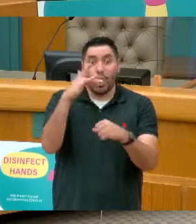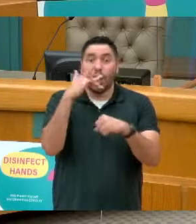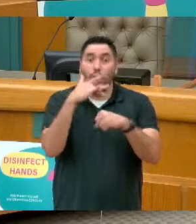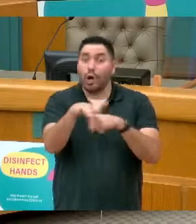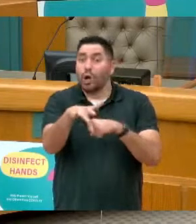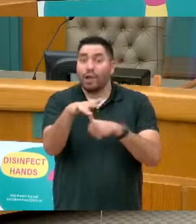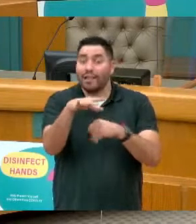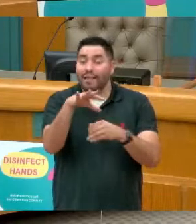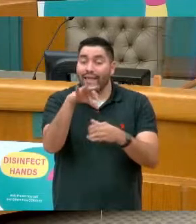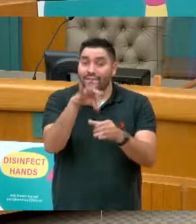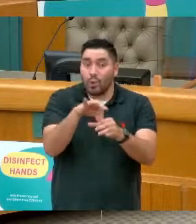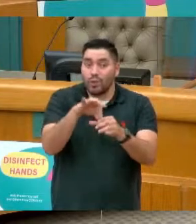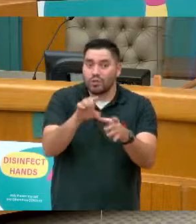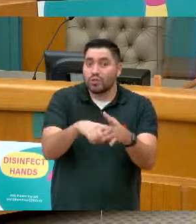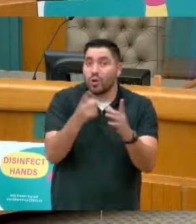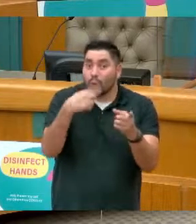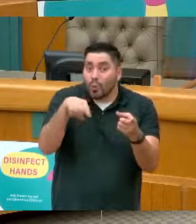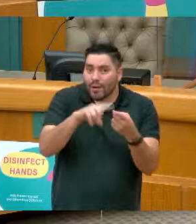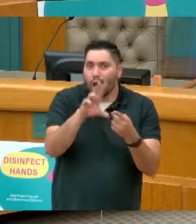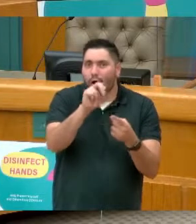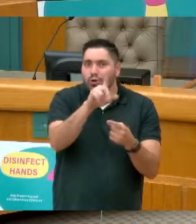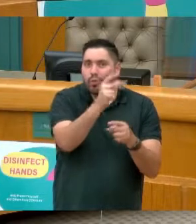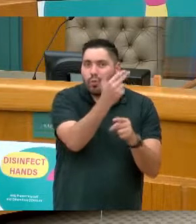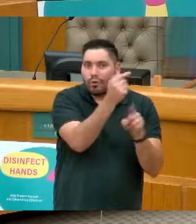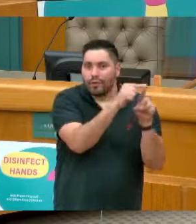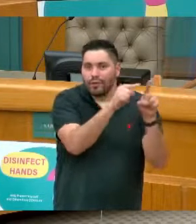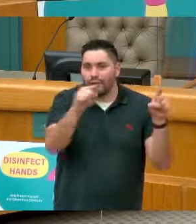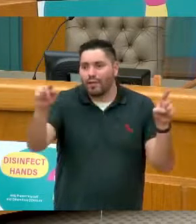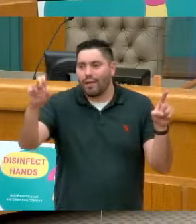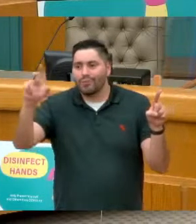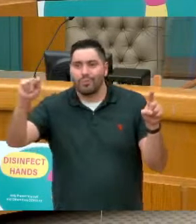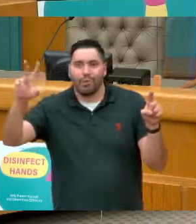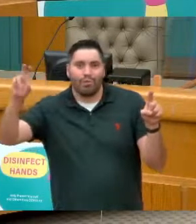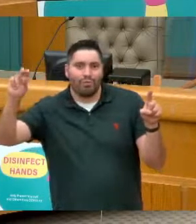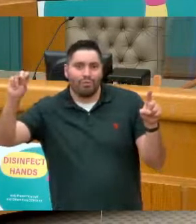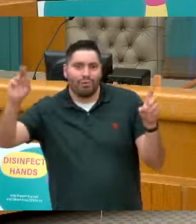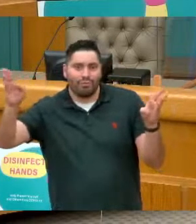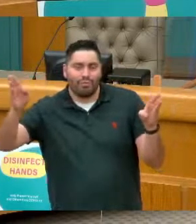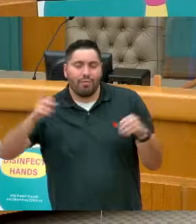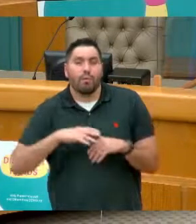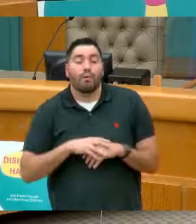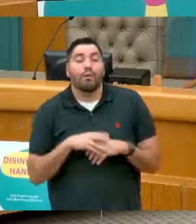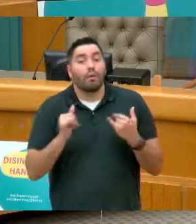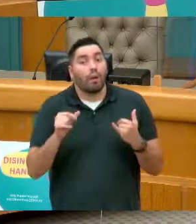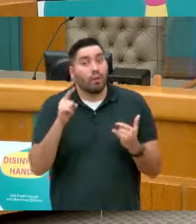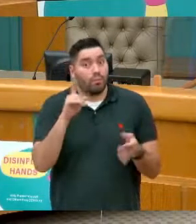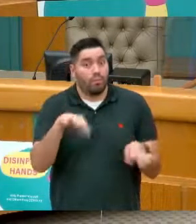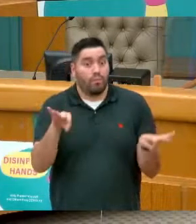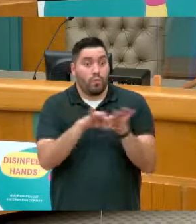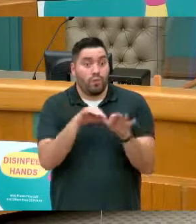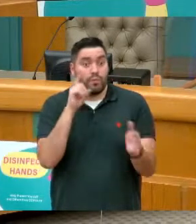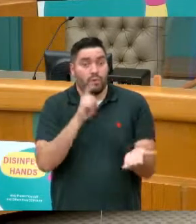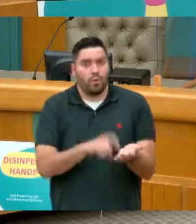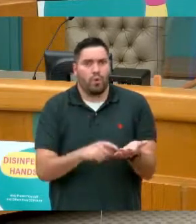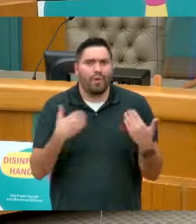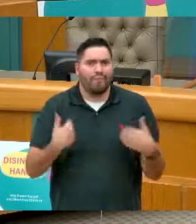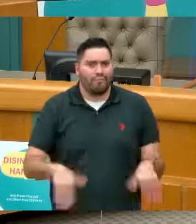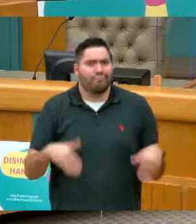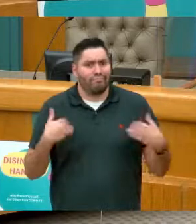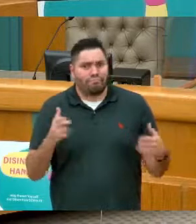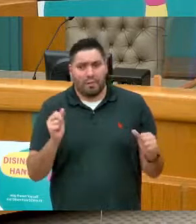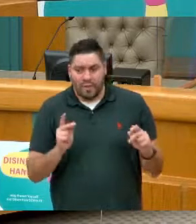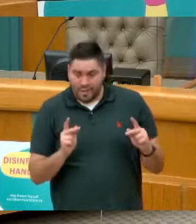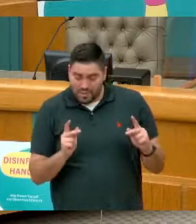Hi, I am Kara Sands, your Nueces County Clerk, and I'm also the Chief Election Official for the County of Nueces